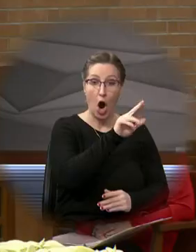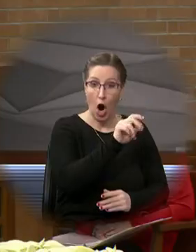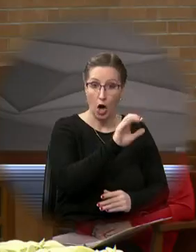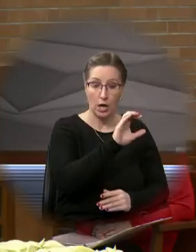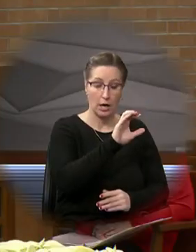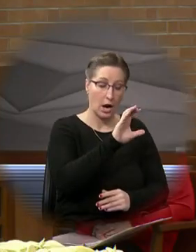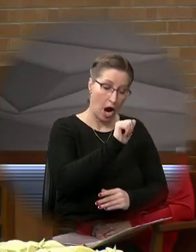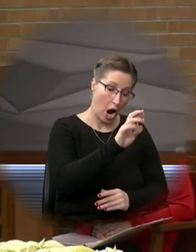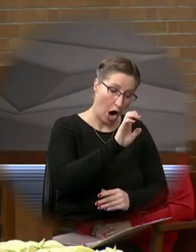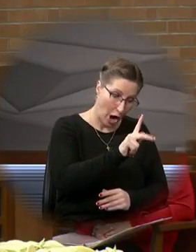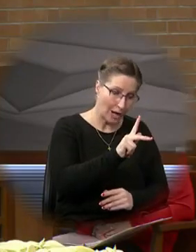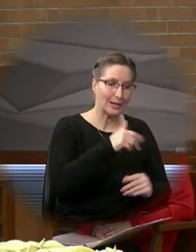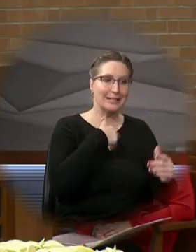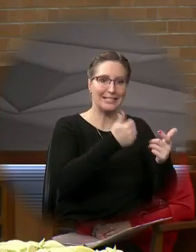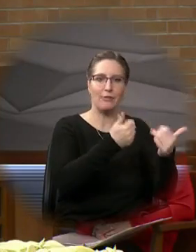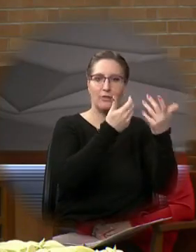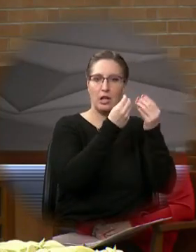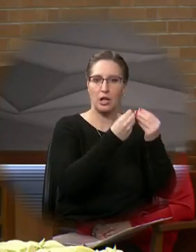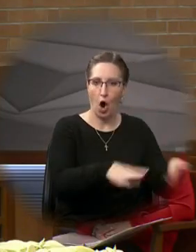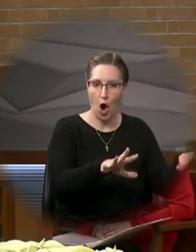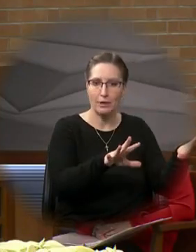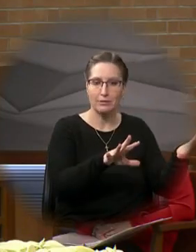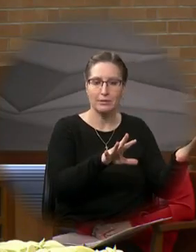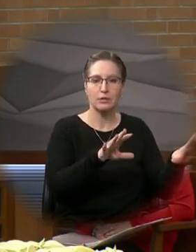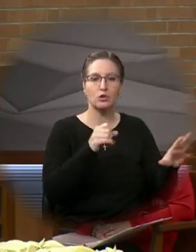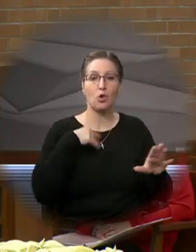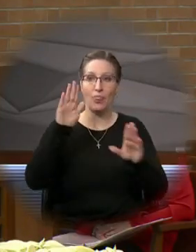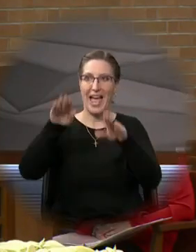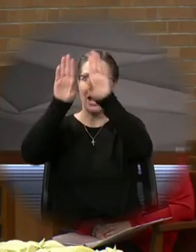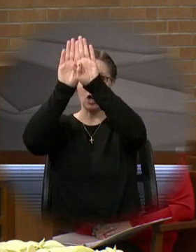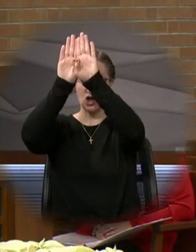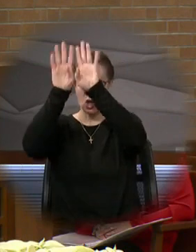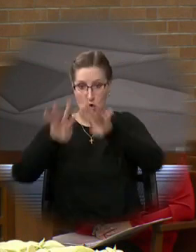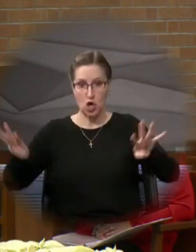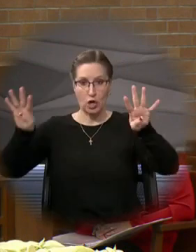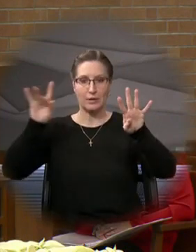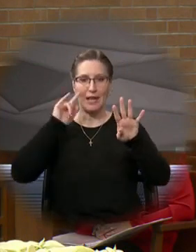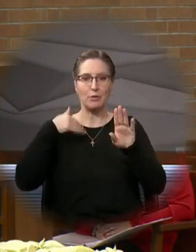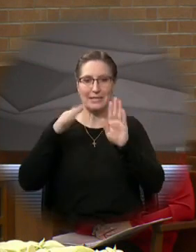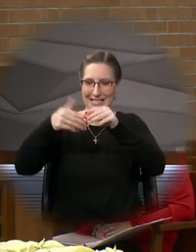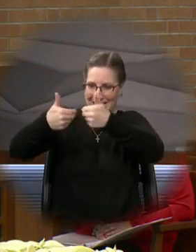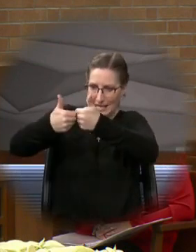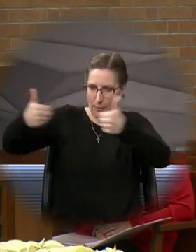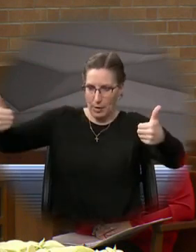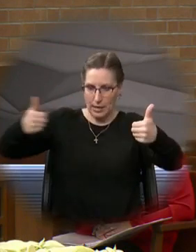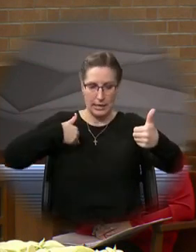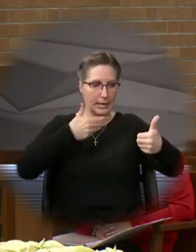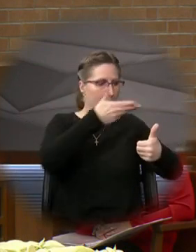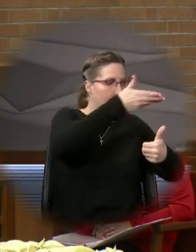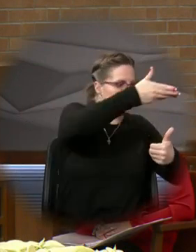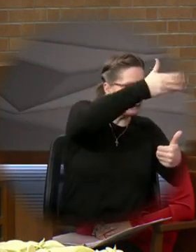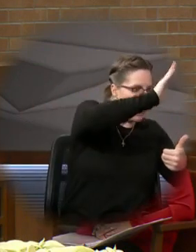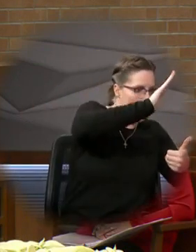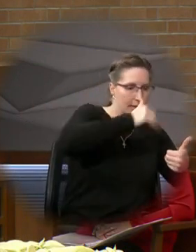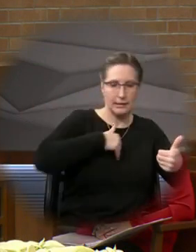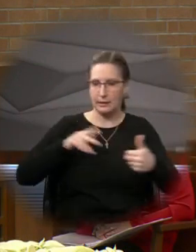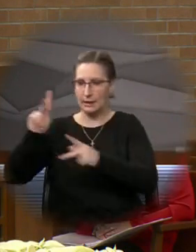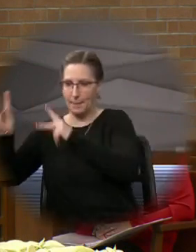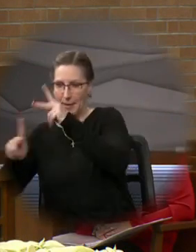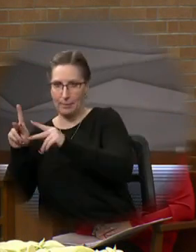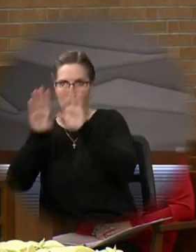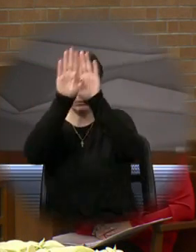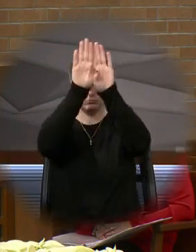lost. So that curtain that separated the Holy of Holies was the separation between God and his